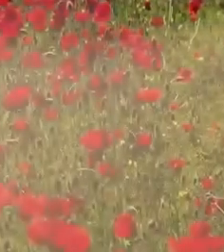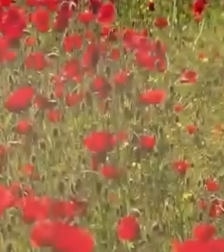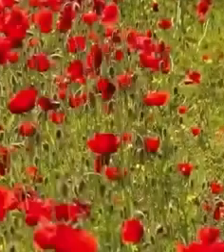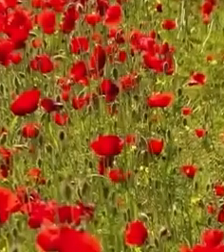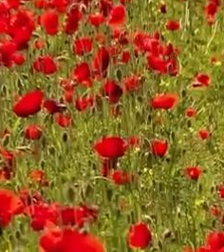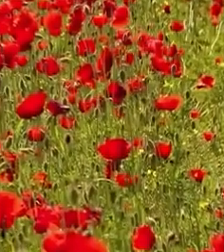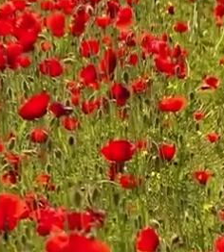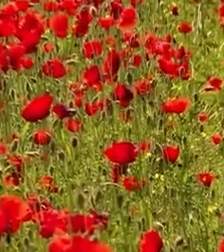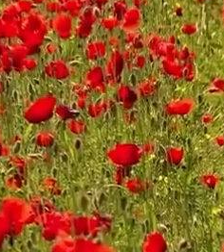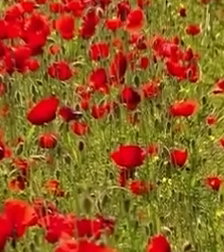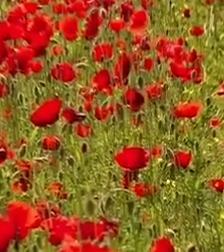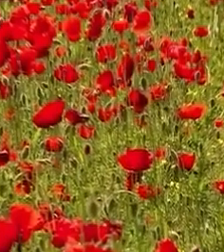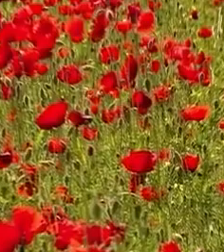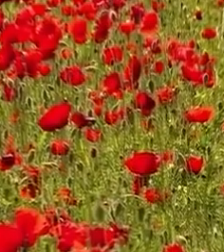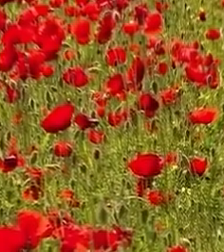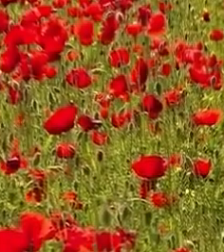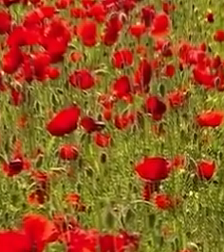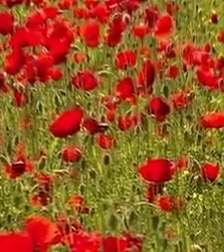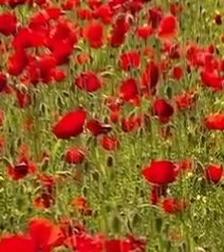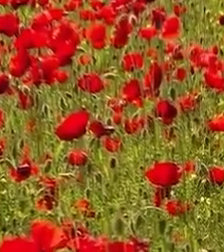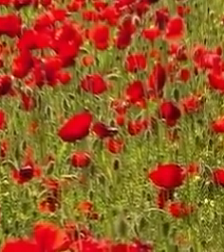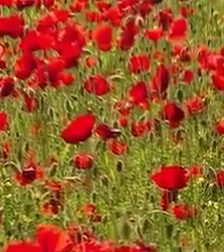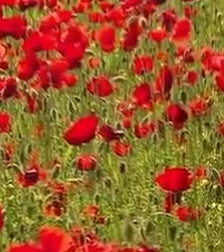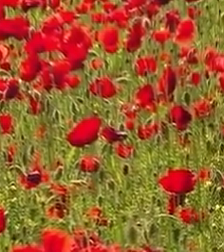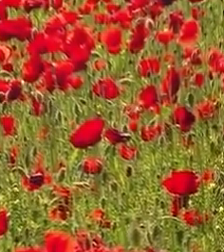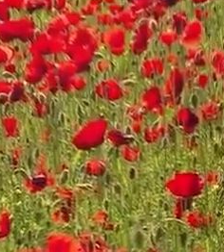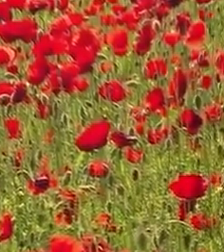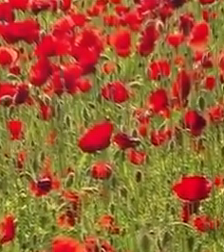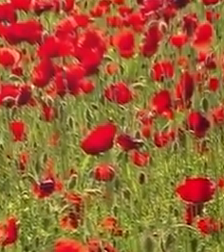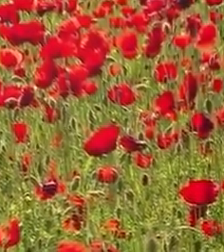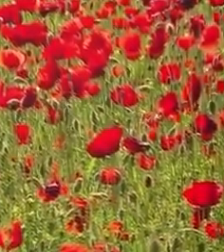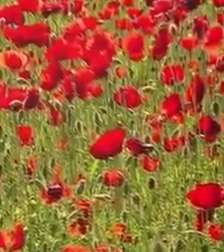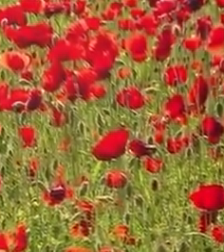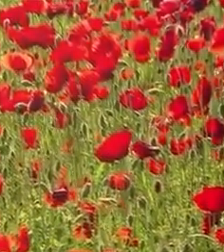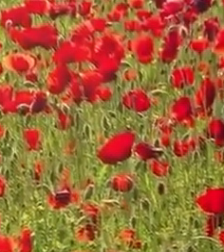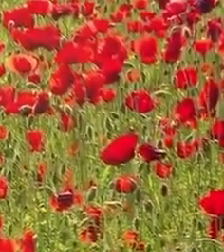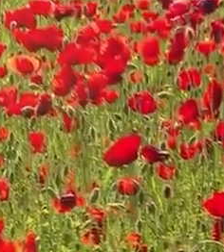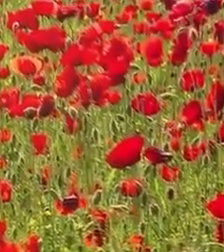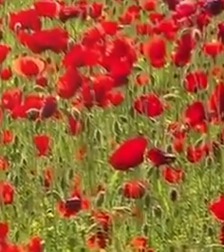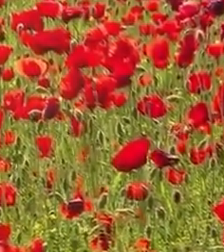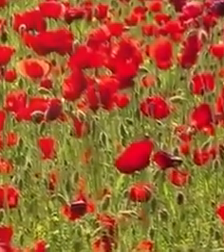Shulamite dawn? The dance of